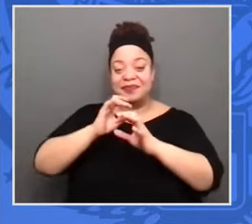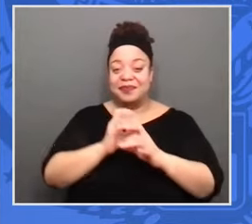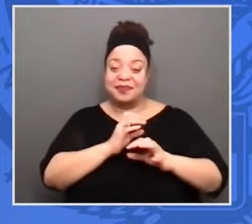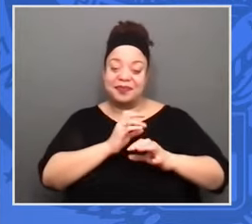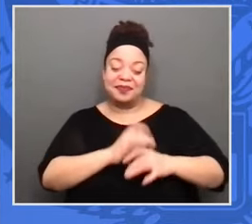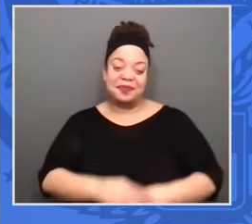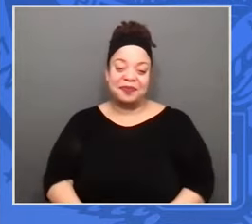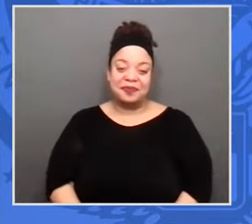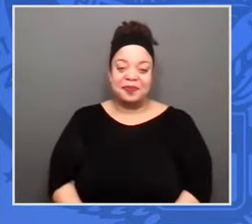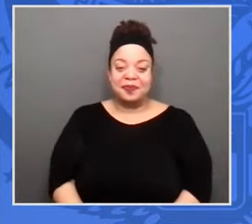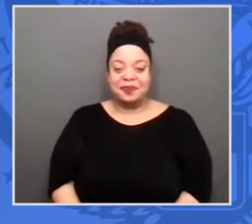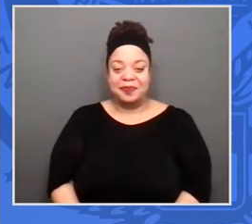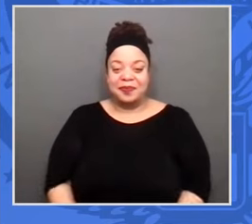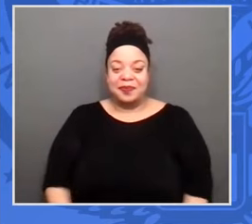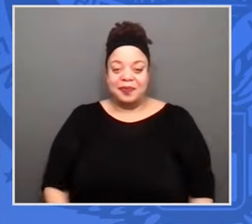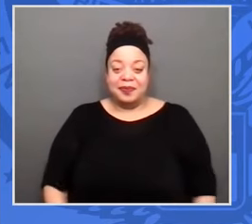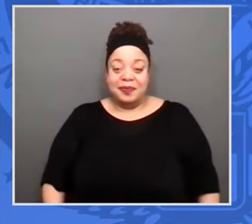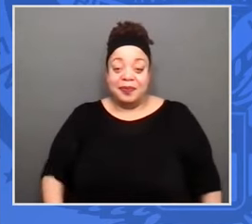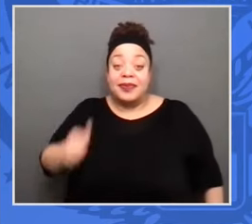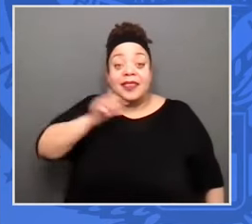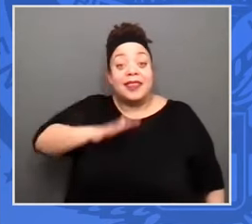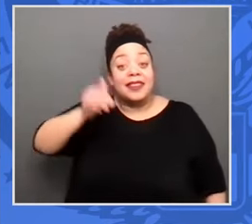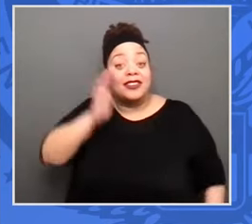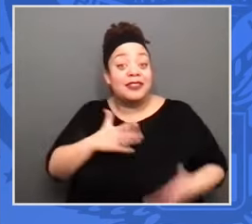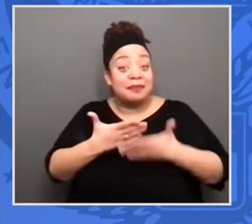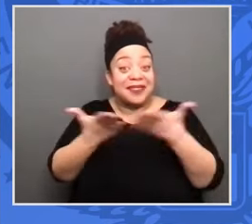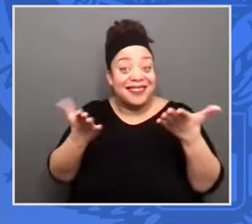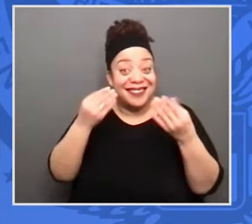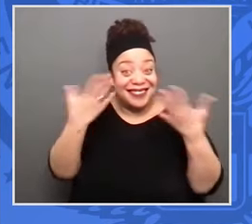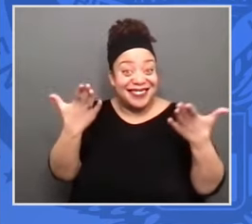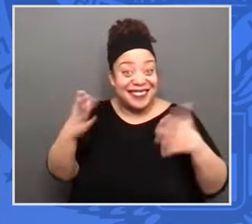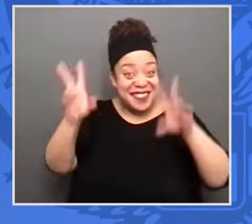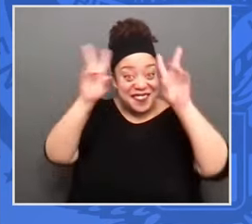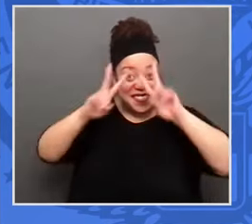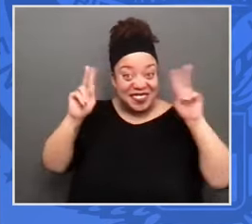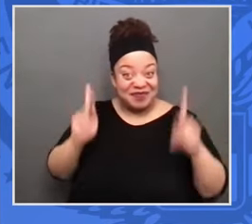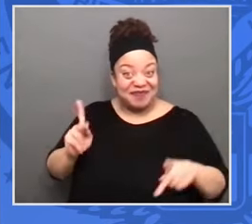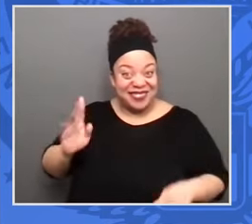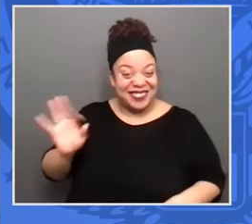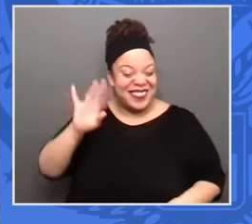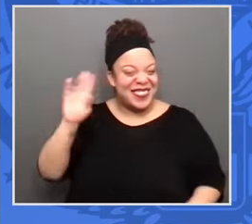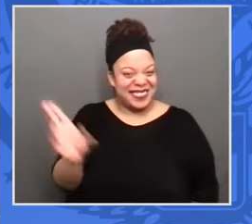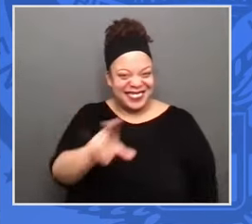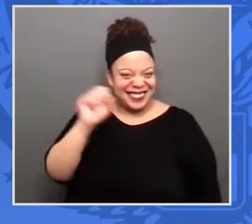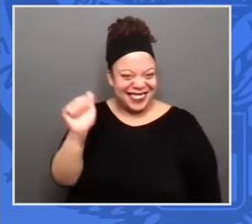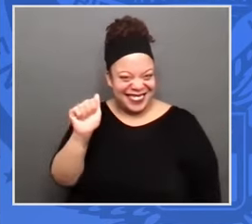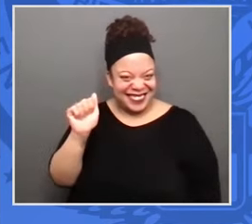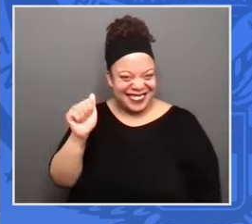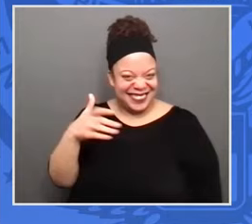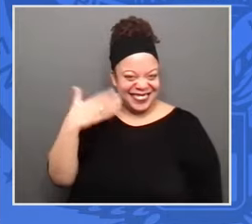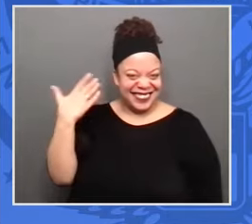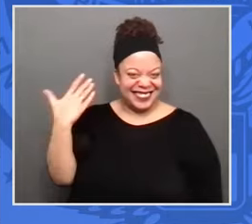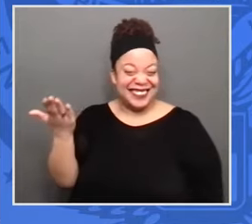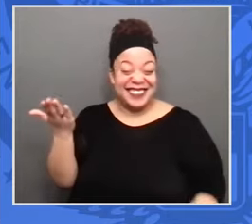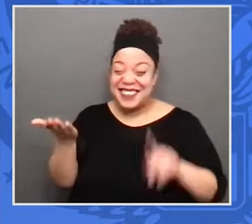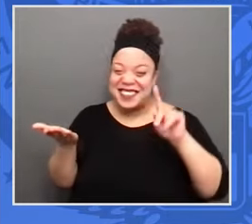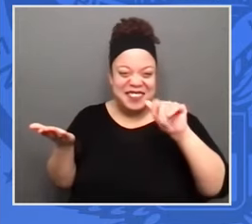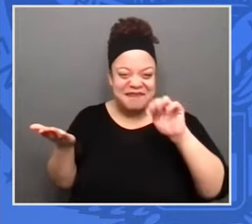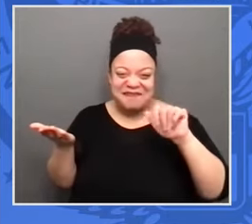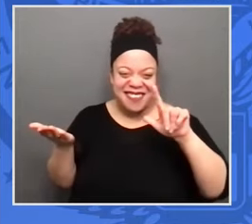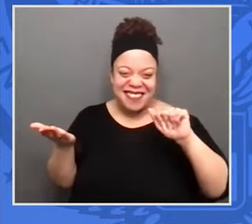Ladies and gentlemen, the Vice President of the United States, Kamala D. Harris.